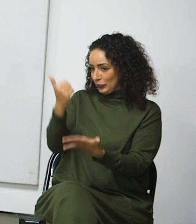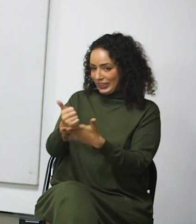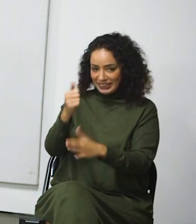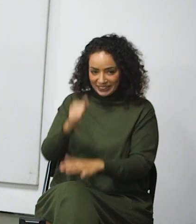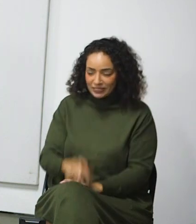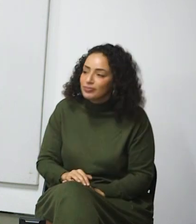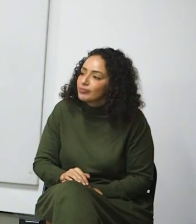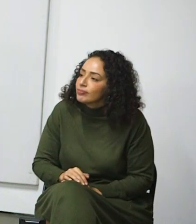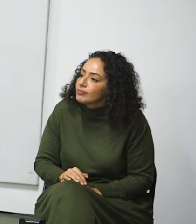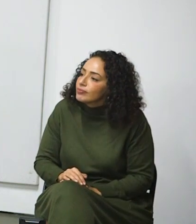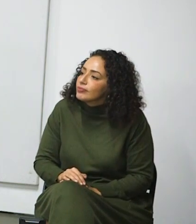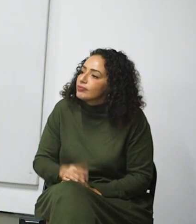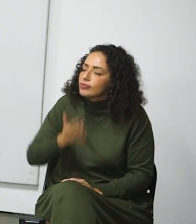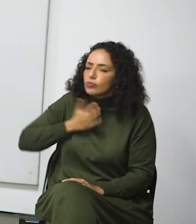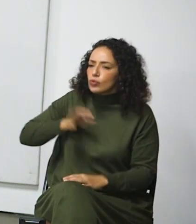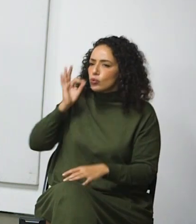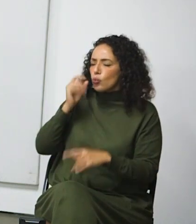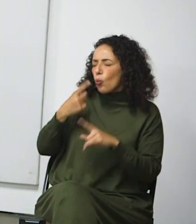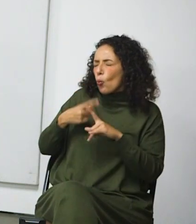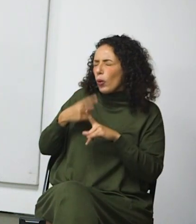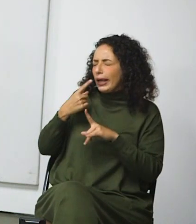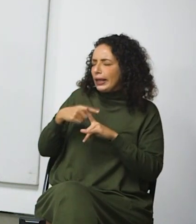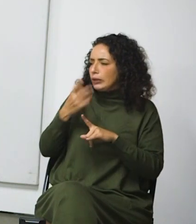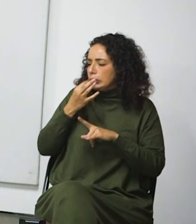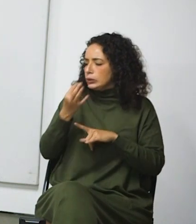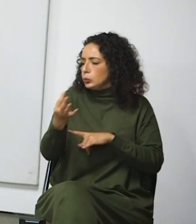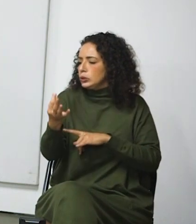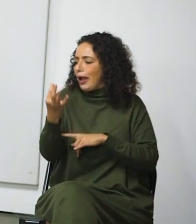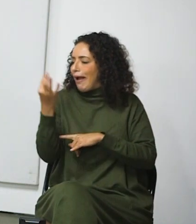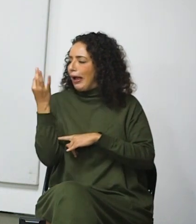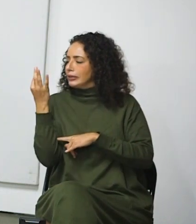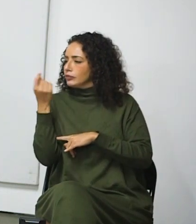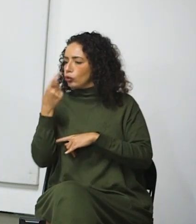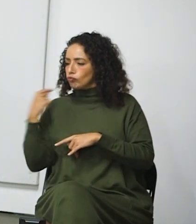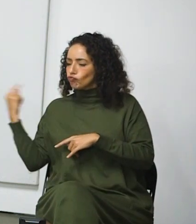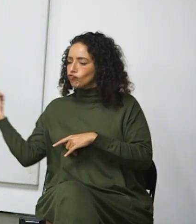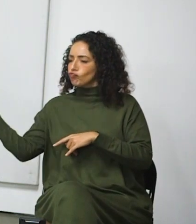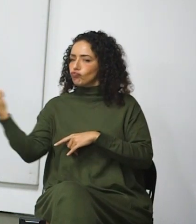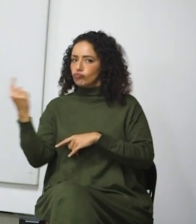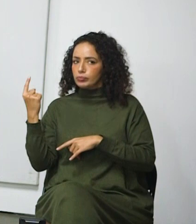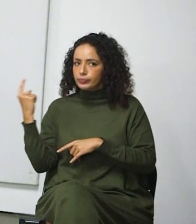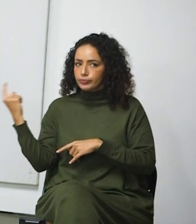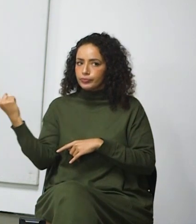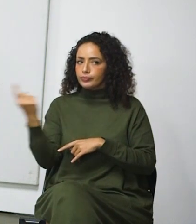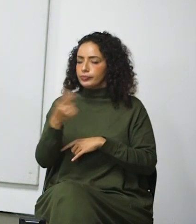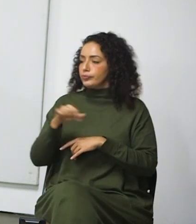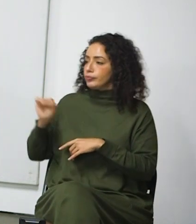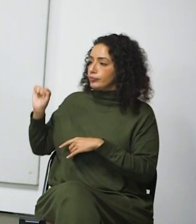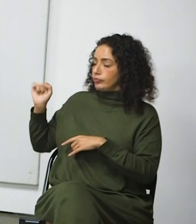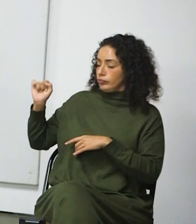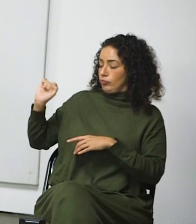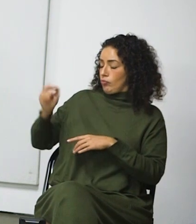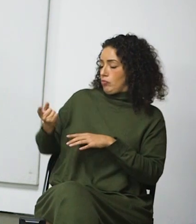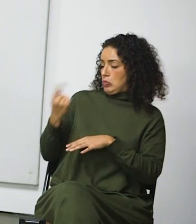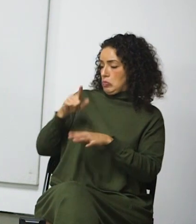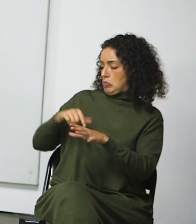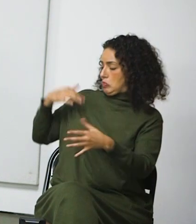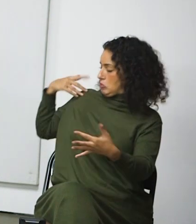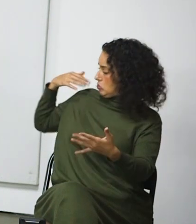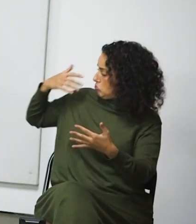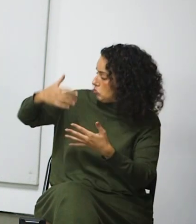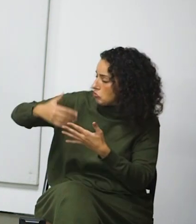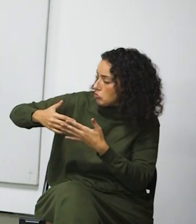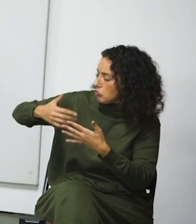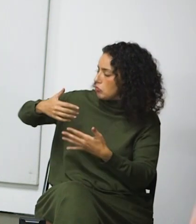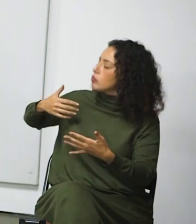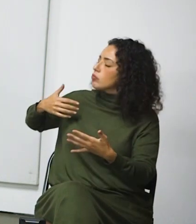Thank you. I thought I'd just ask quickly a little question for everyone is sort of in your experience over the last few years, what are the ways in which